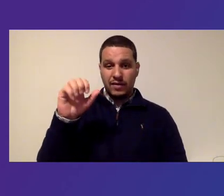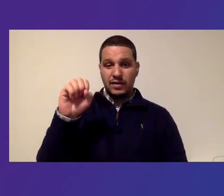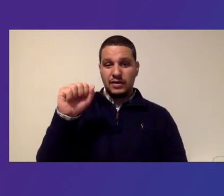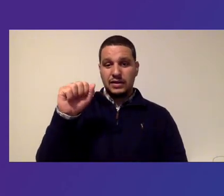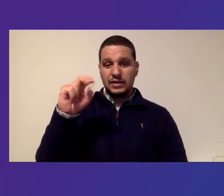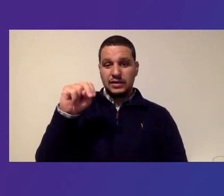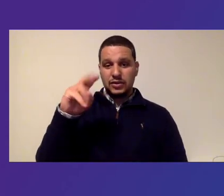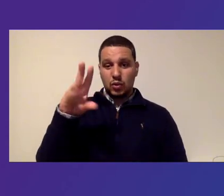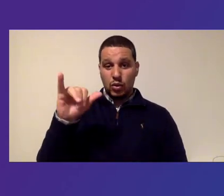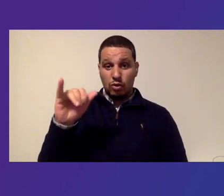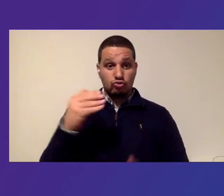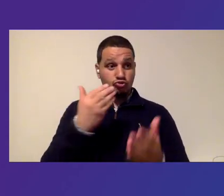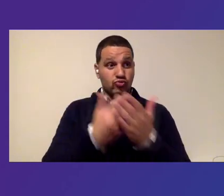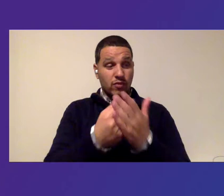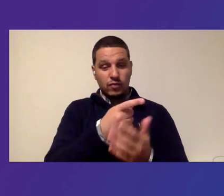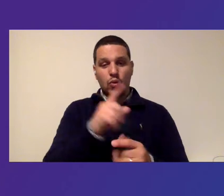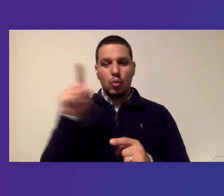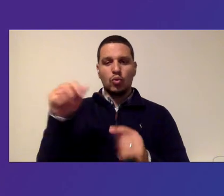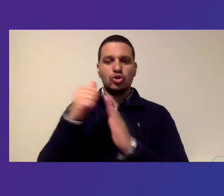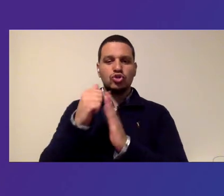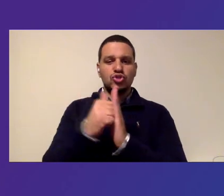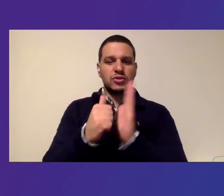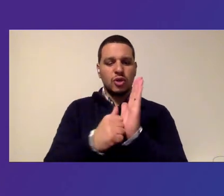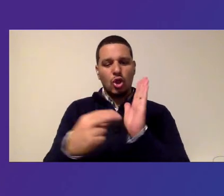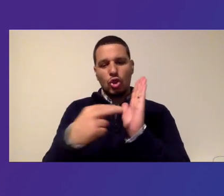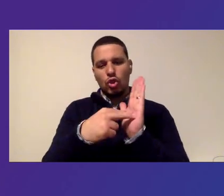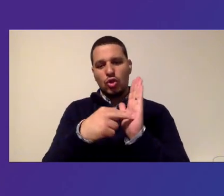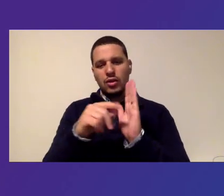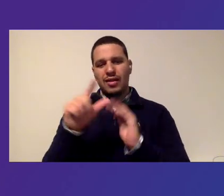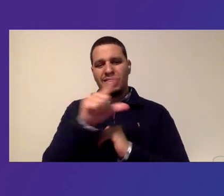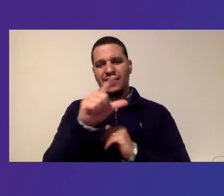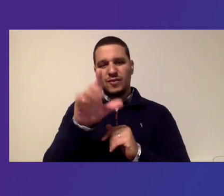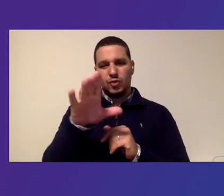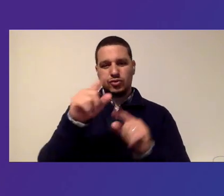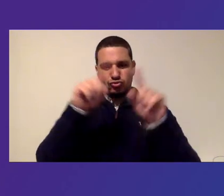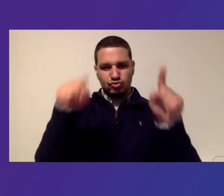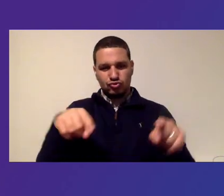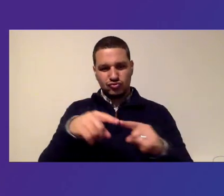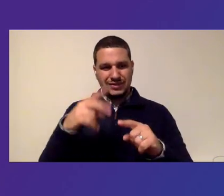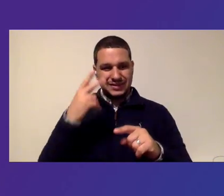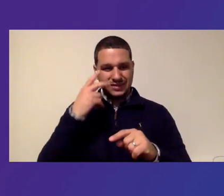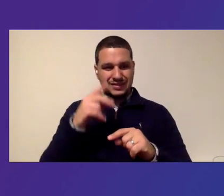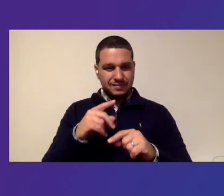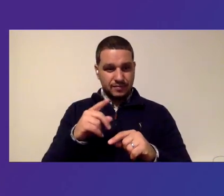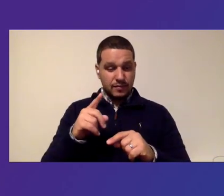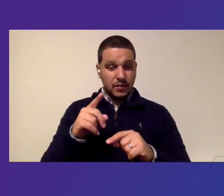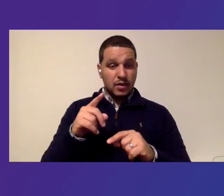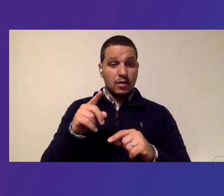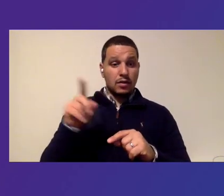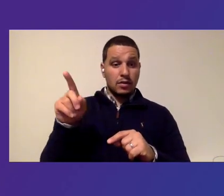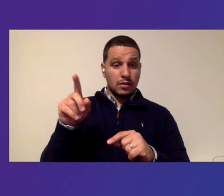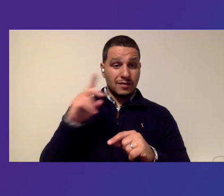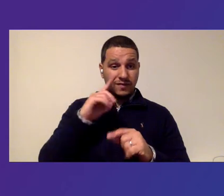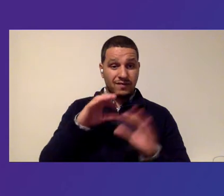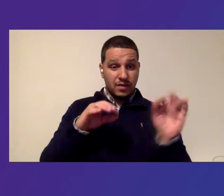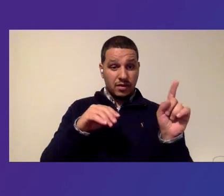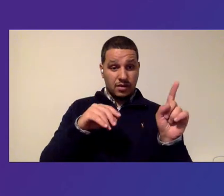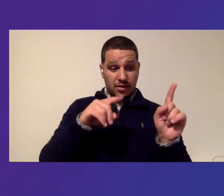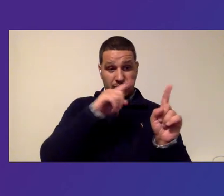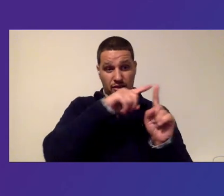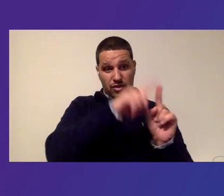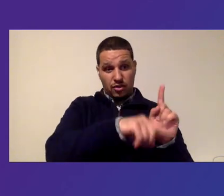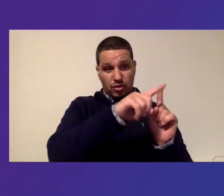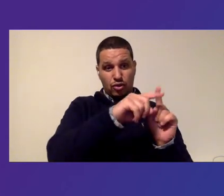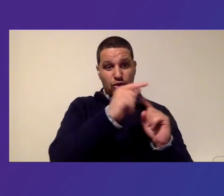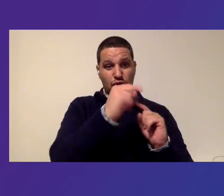get there, you want to go to the agenda tab, which is on the left side of your screen. Scroll across to find Thursday's session.